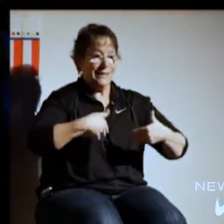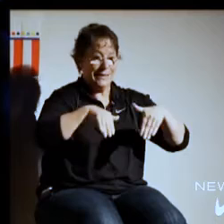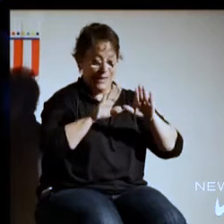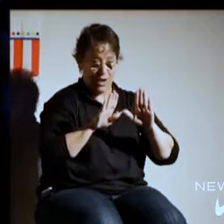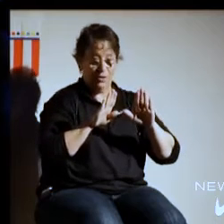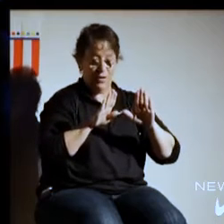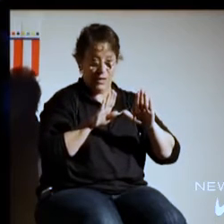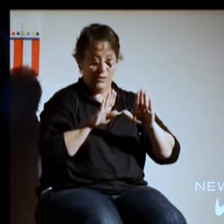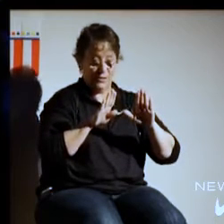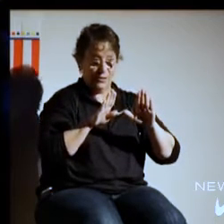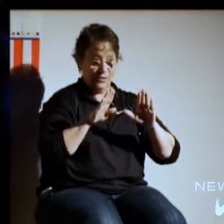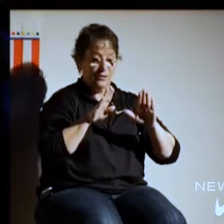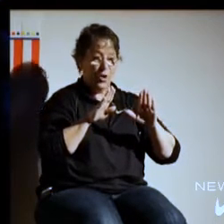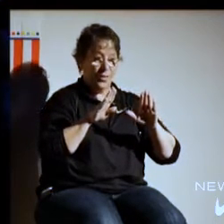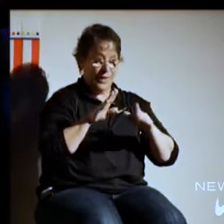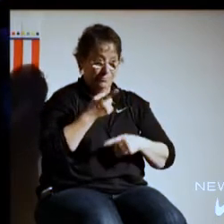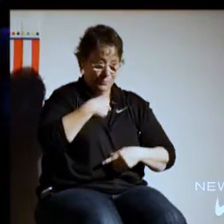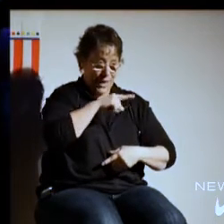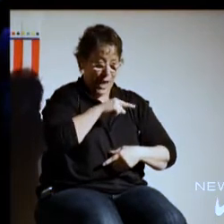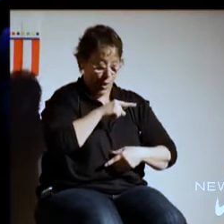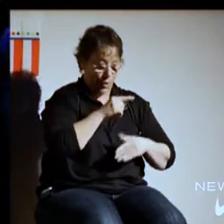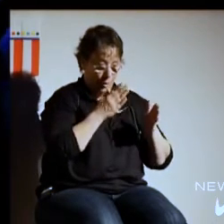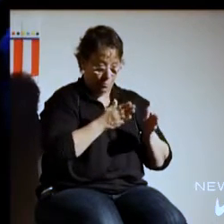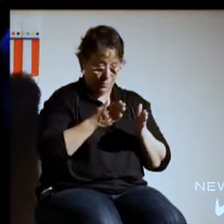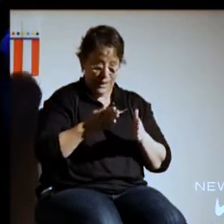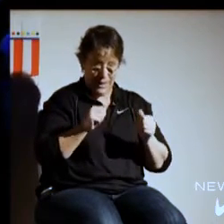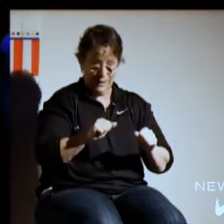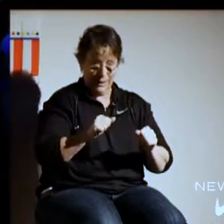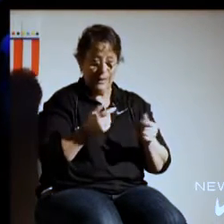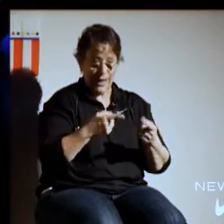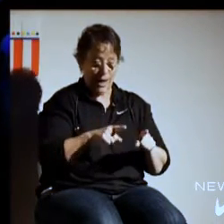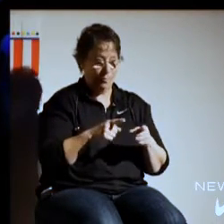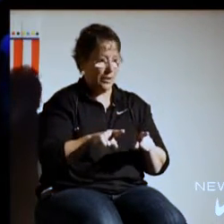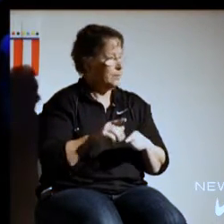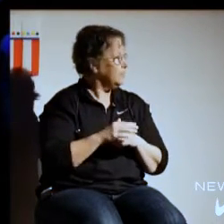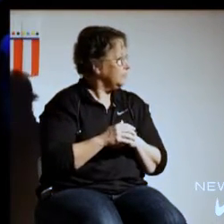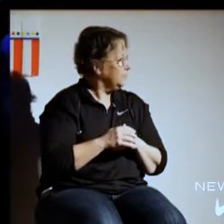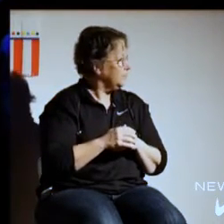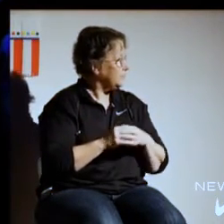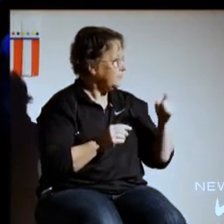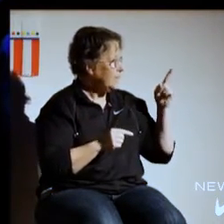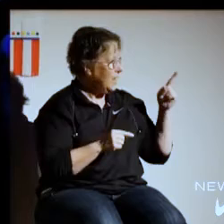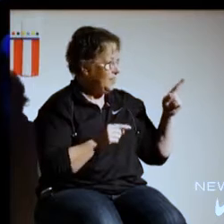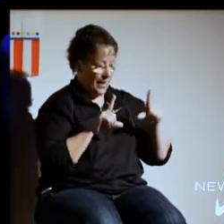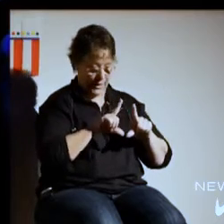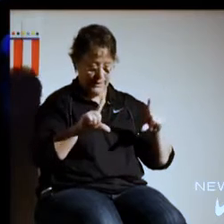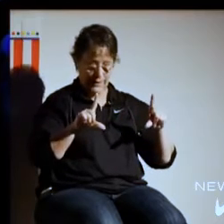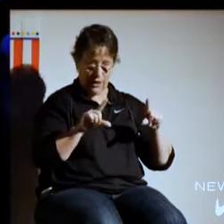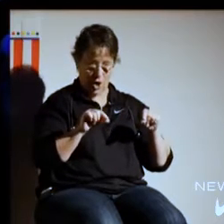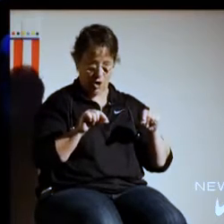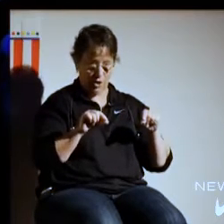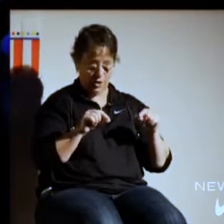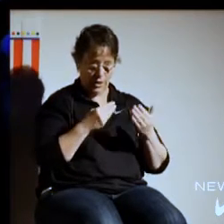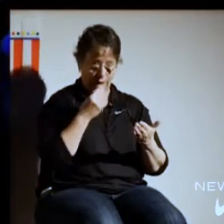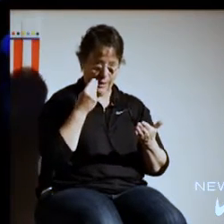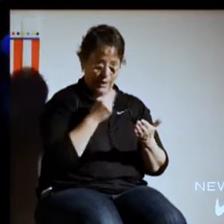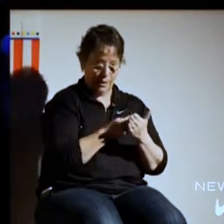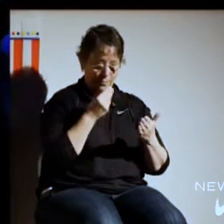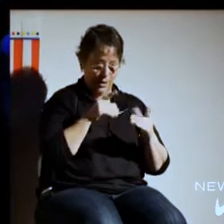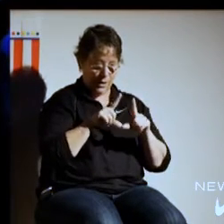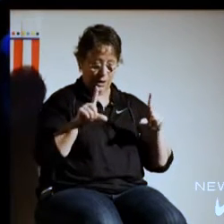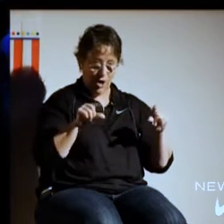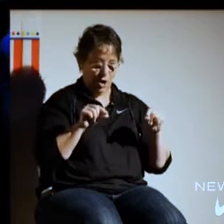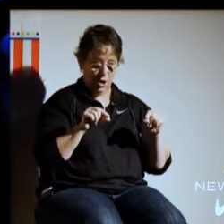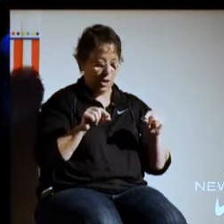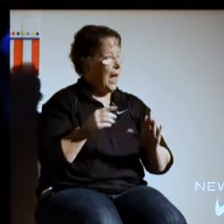happen. So you're going to get one of these on the way out as well. This is a commitment card that I do not want you to fill